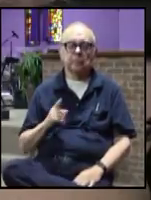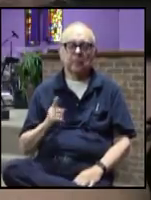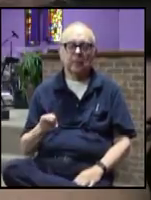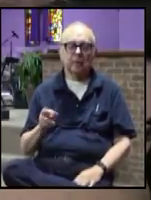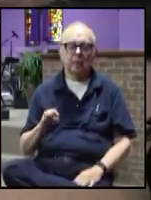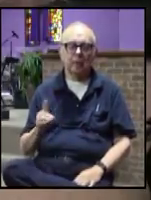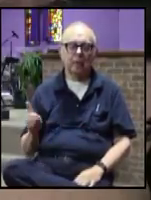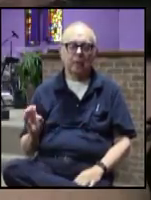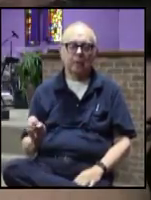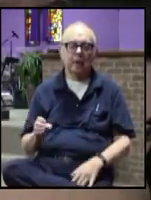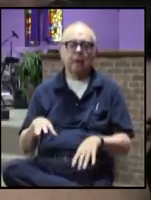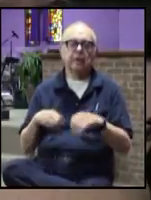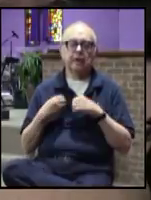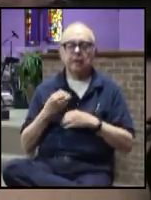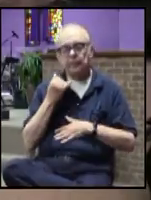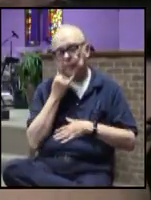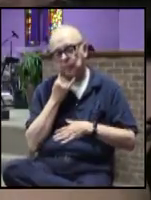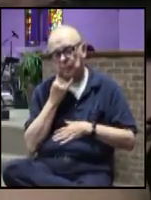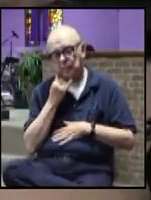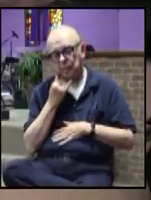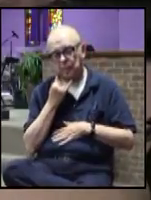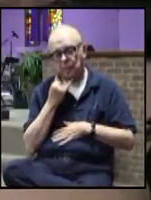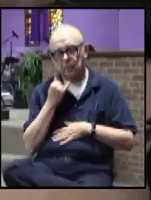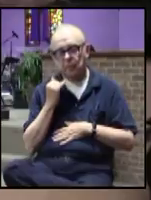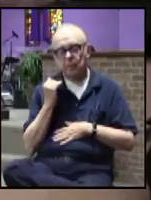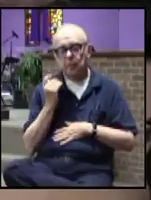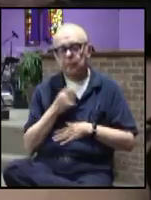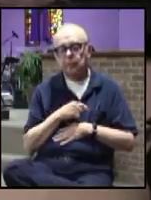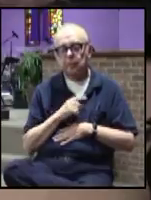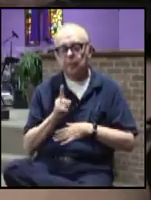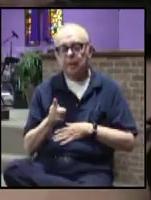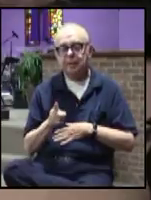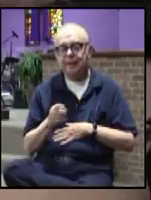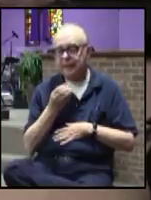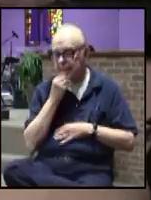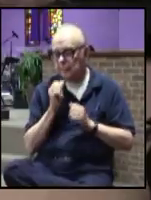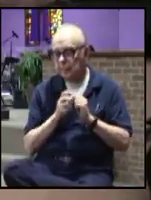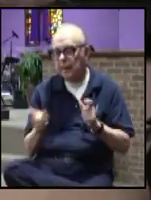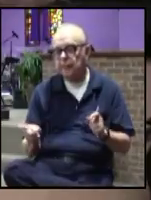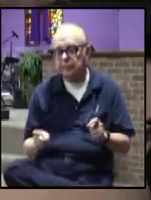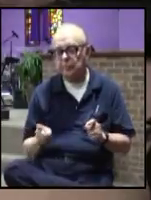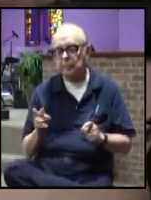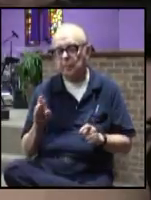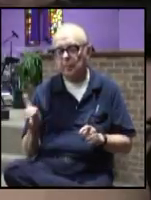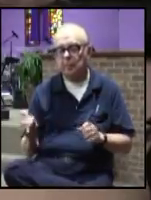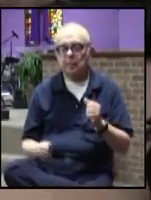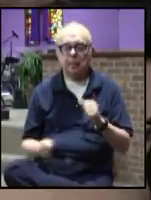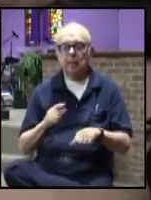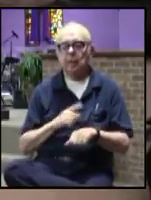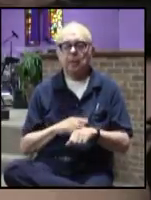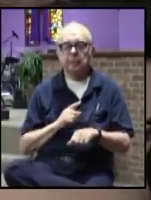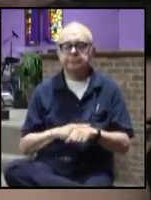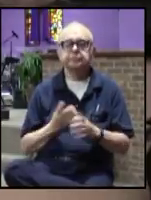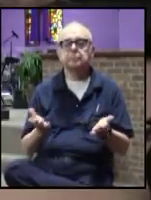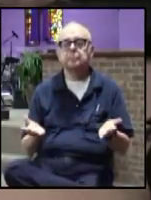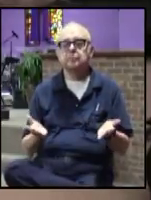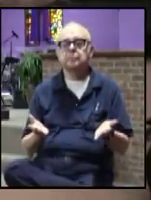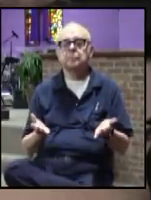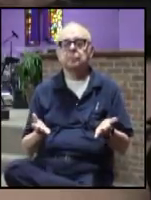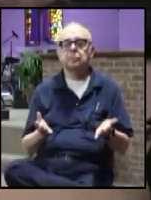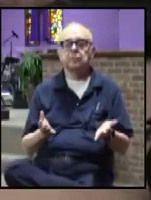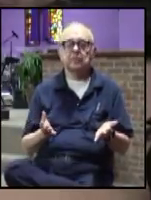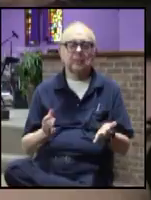you're being rude by taking the call, so shouldn't we be rude and go ahead and eat without you? And most of the time what you get